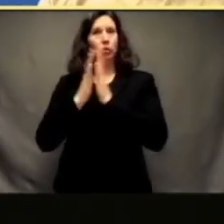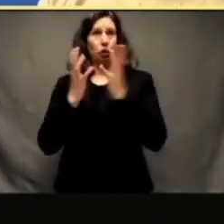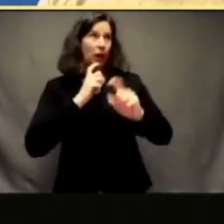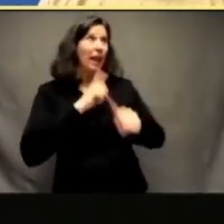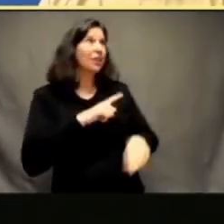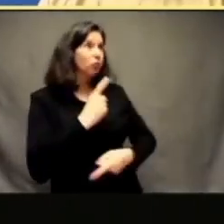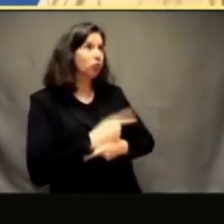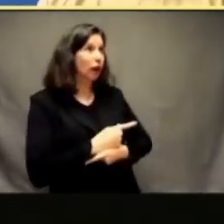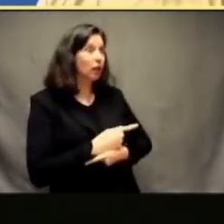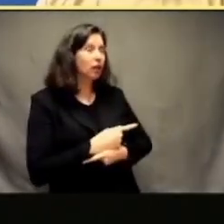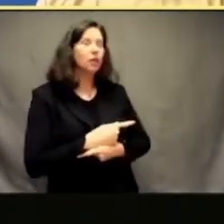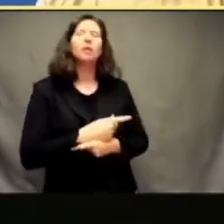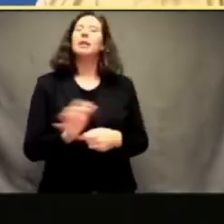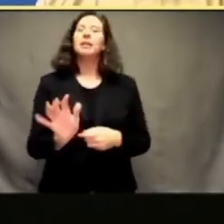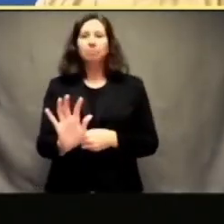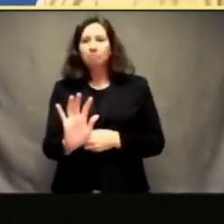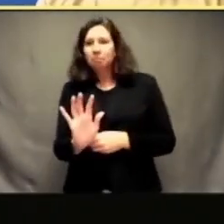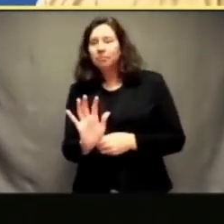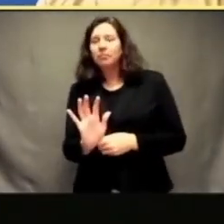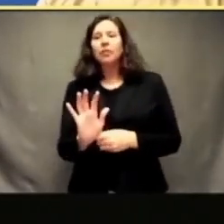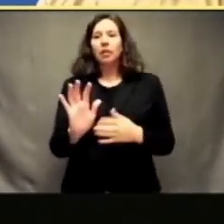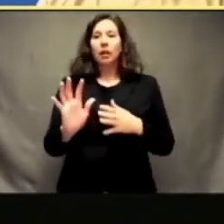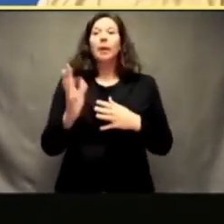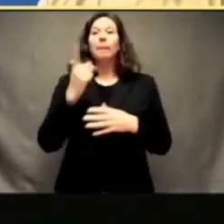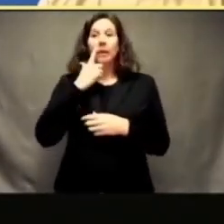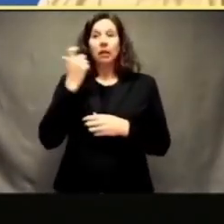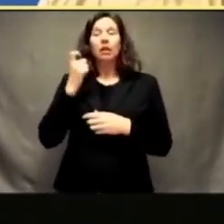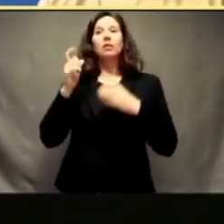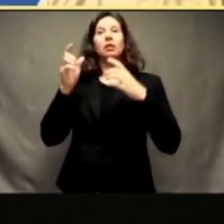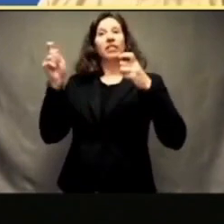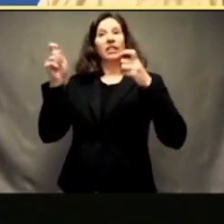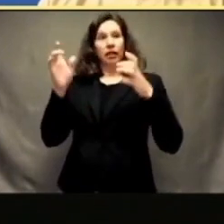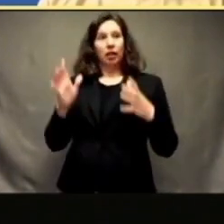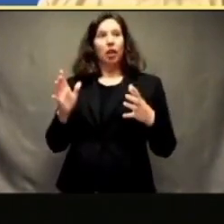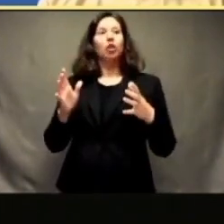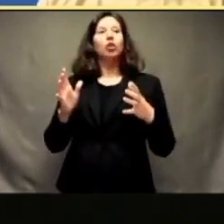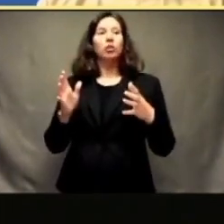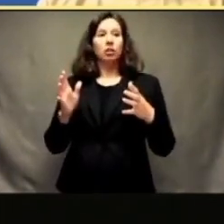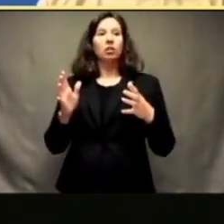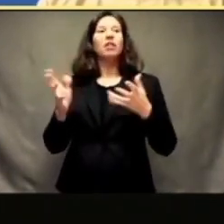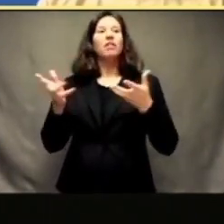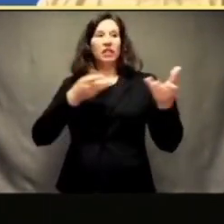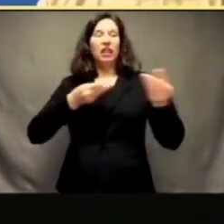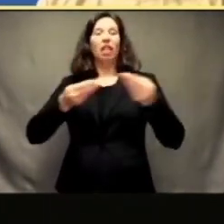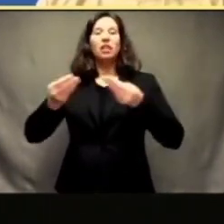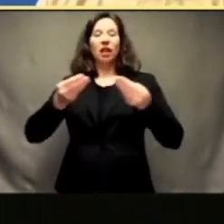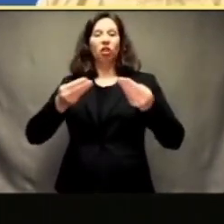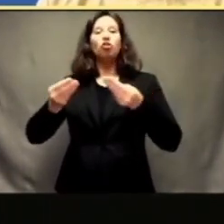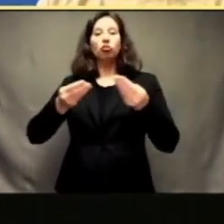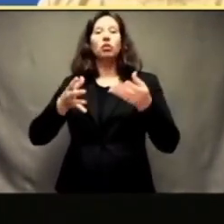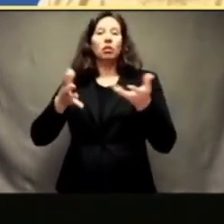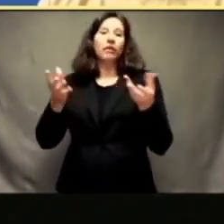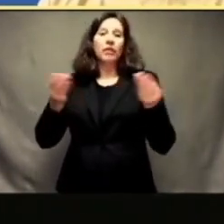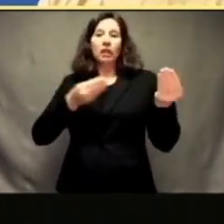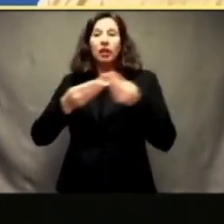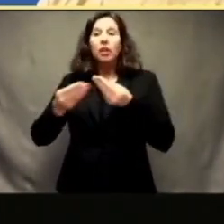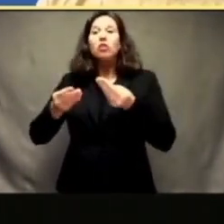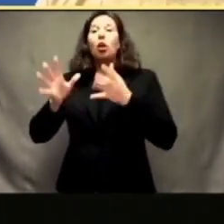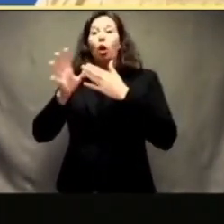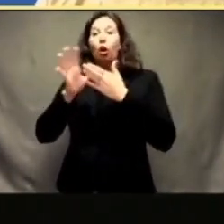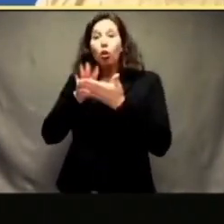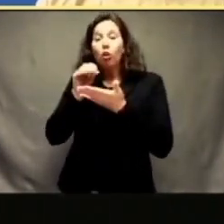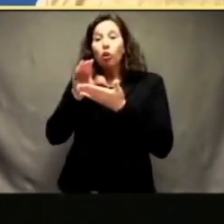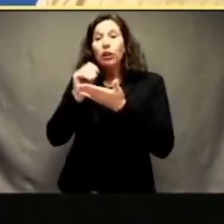answer it? So again, because facilitators are learners too, we really try to make space